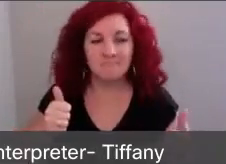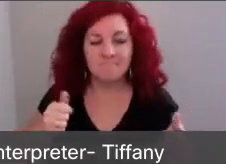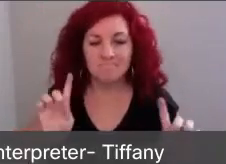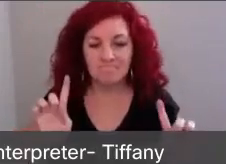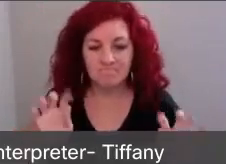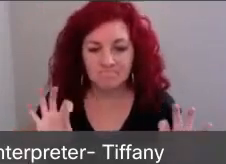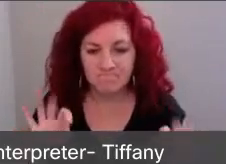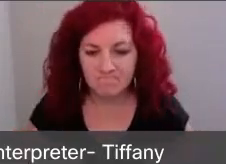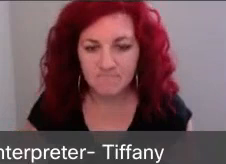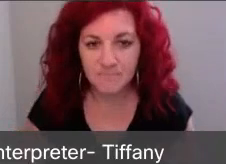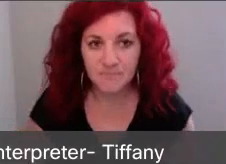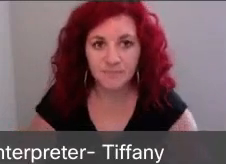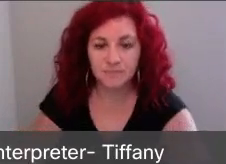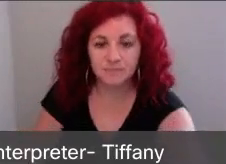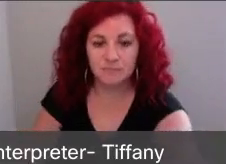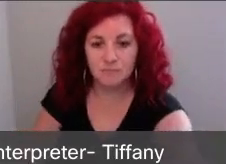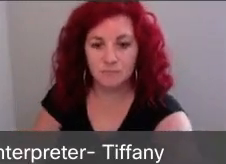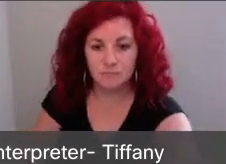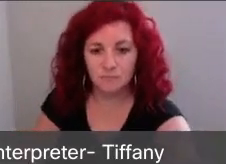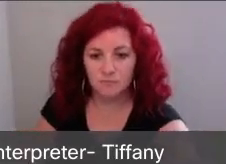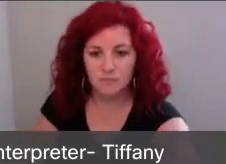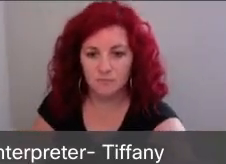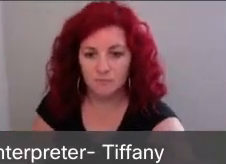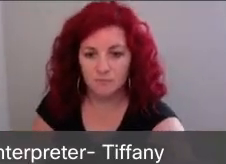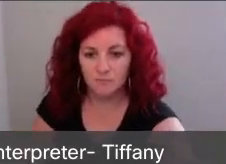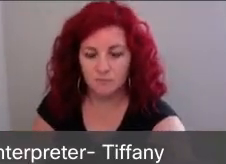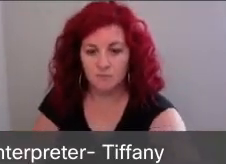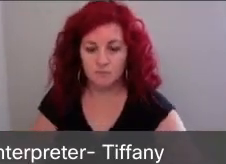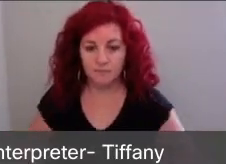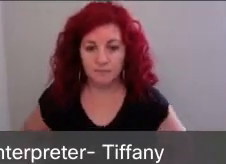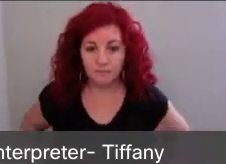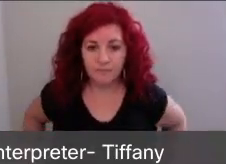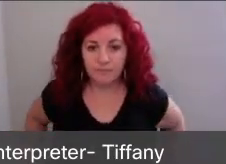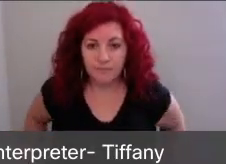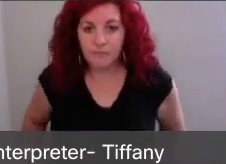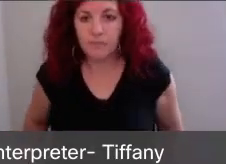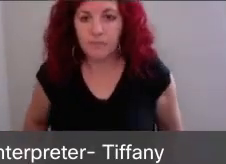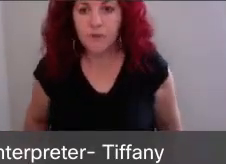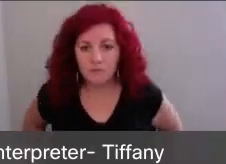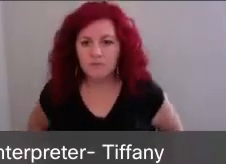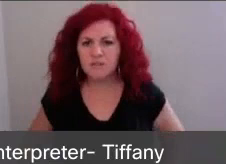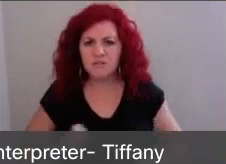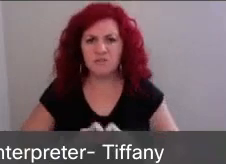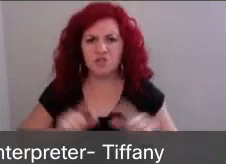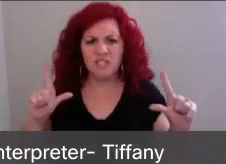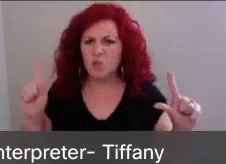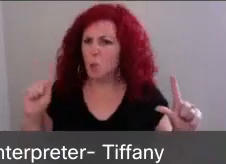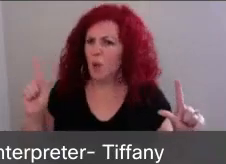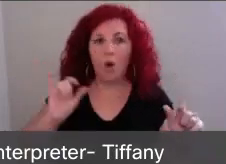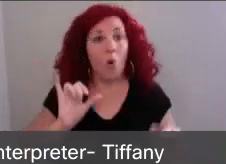Watson was the only other one that said he was going to. Okay. Where is the screen?